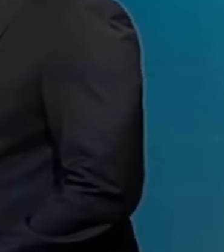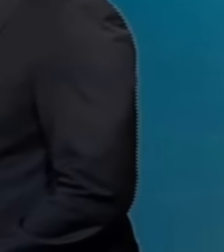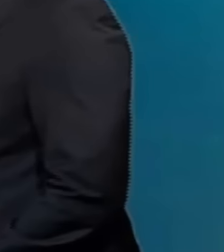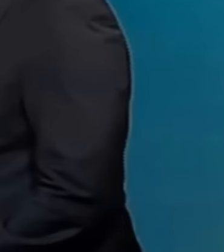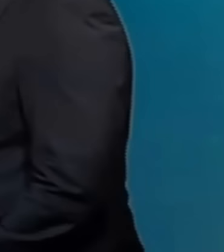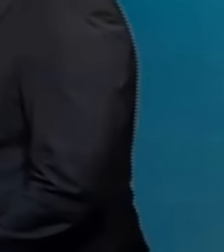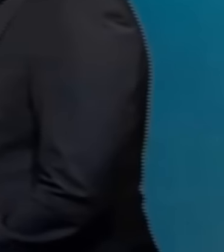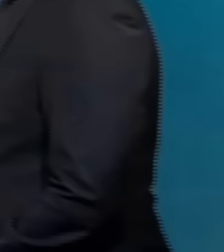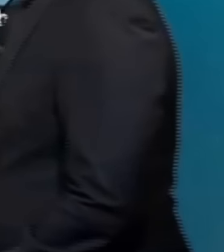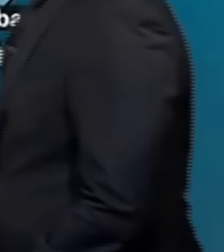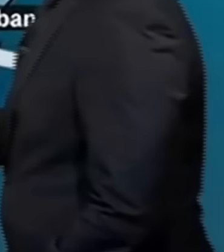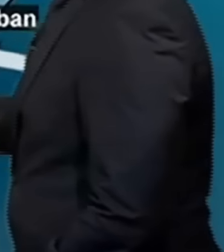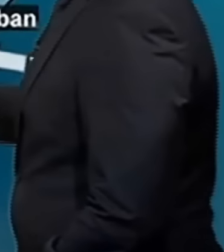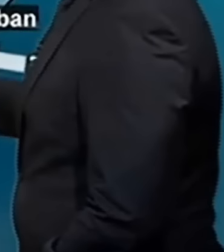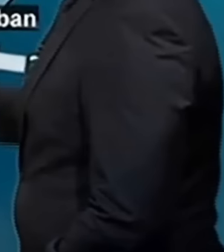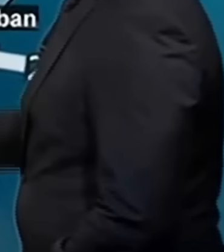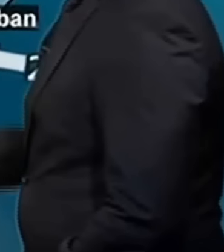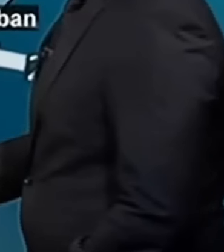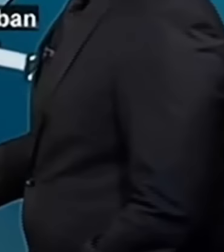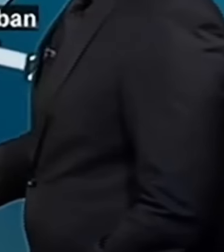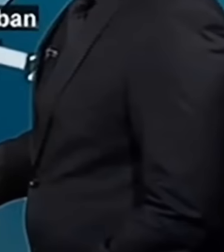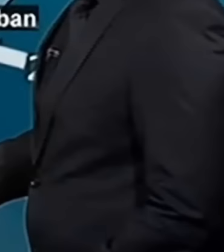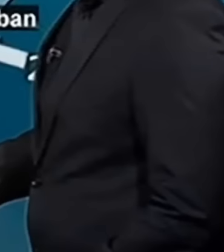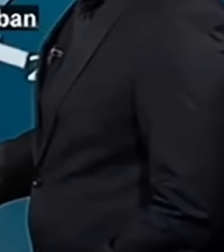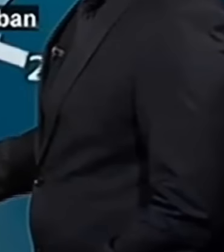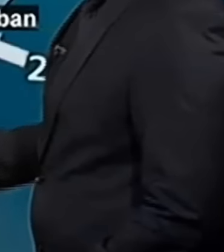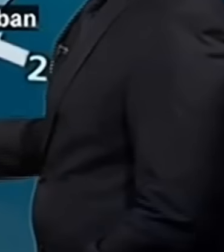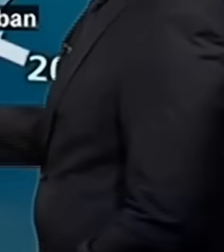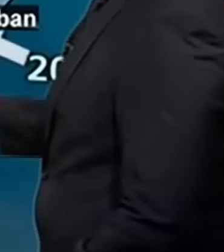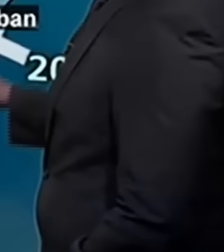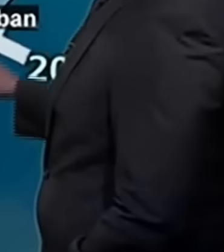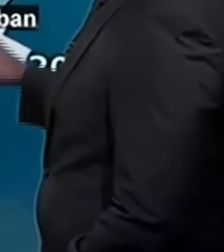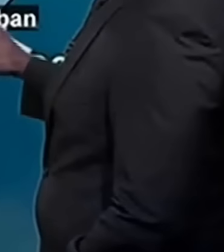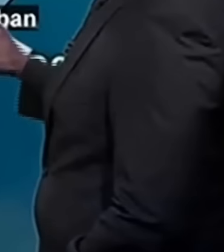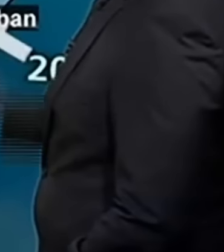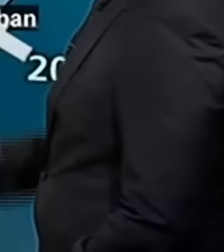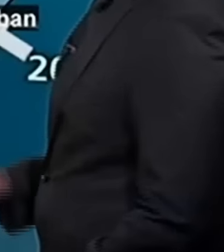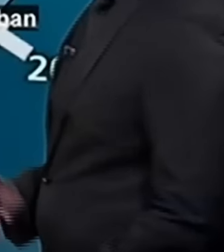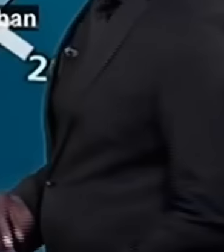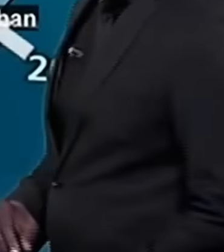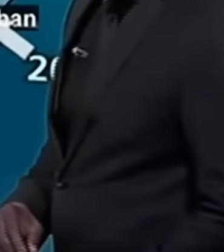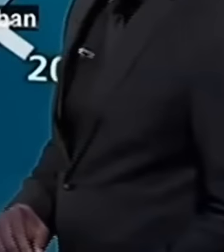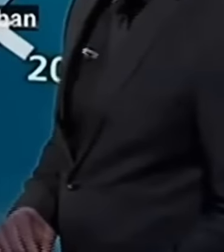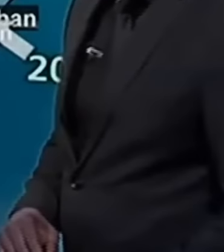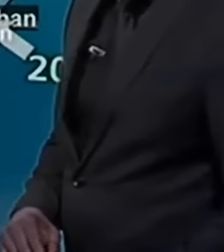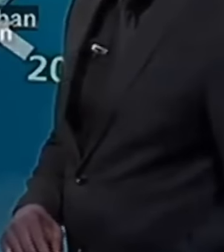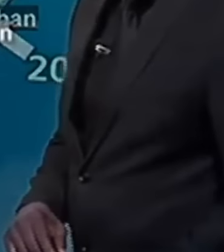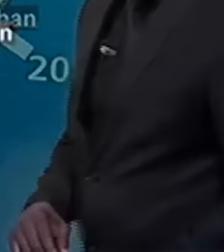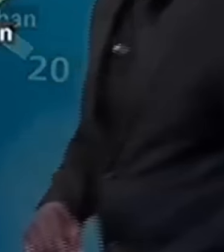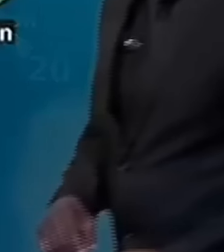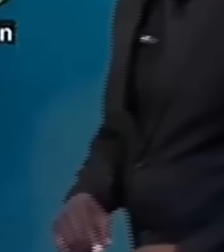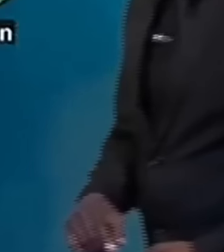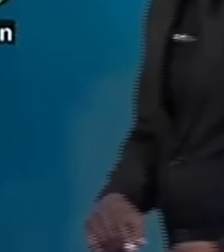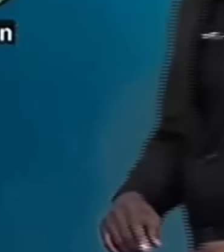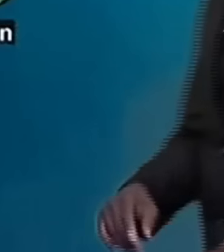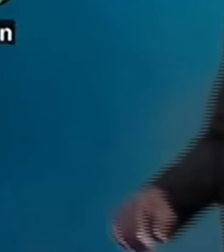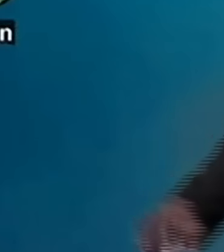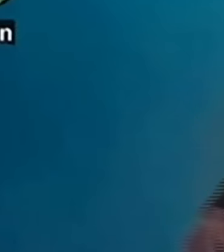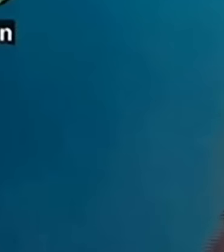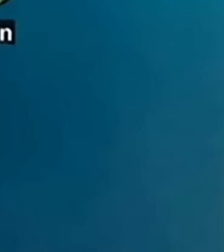hona ka re Gauta mafatsana fela ba buhelle hona ka haro Kapa Bophirima ho fitlhela hona ka haro ho thekong ha ba bura bli ba tse tlhokomedisa